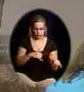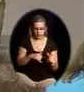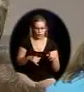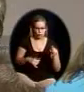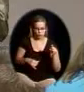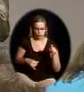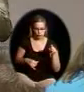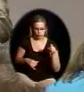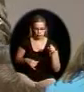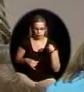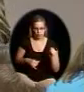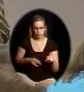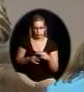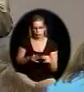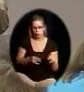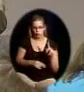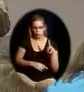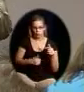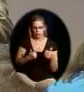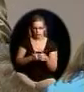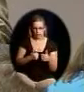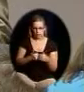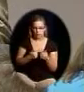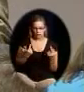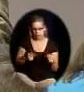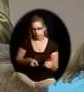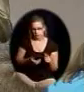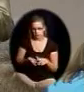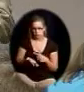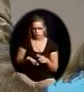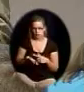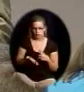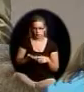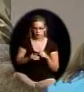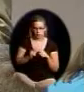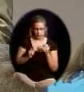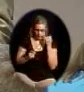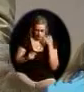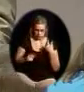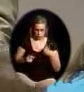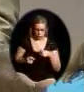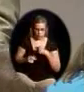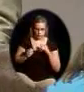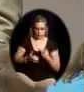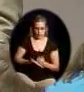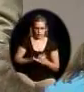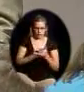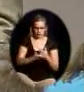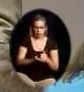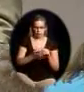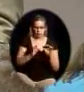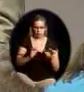that those schools would be short one game on their schedule, which happens sometimes, but if we can help them out, that's an opportunity we have.